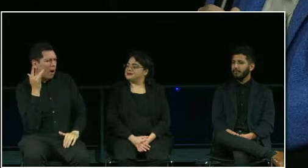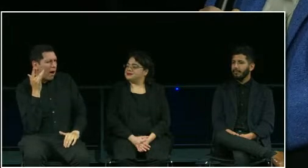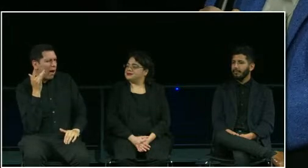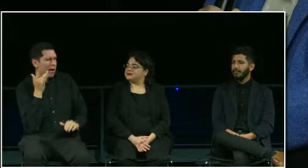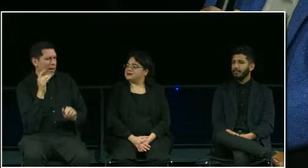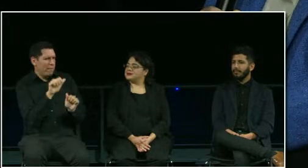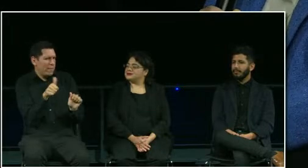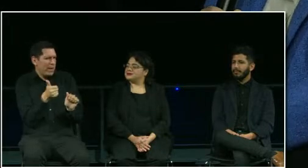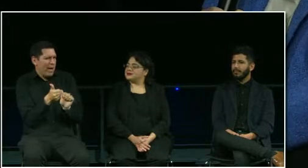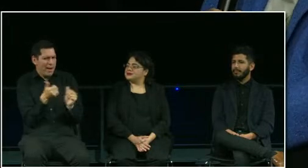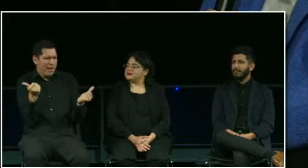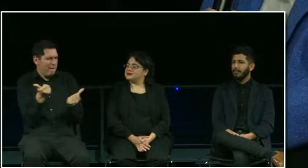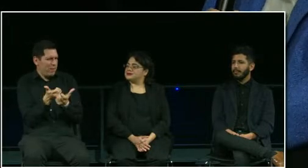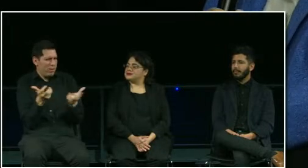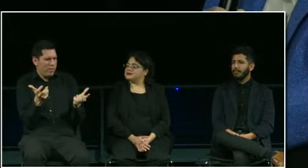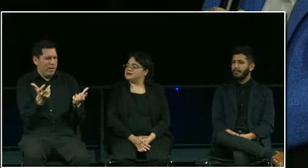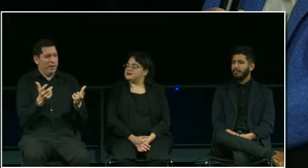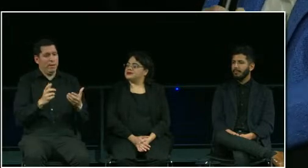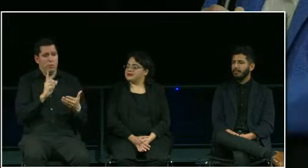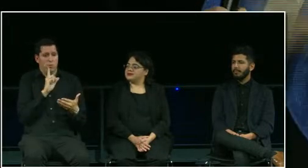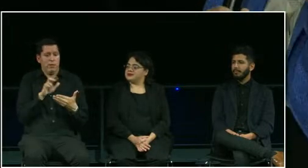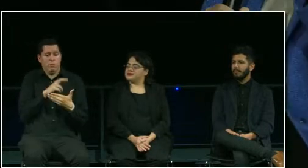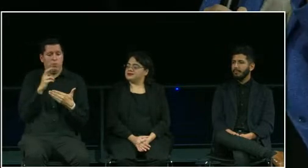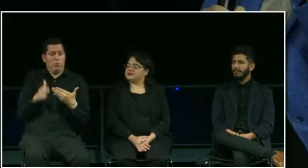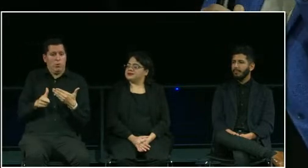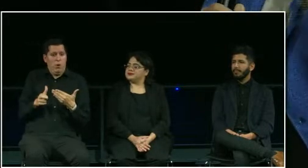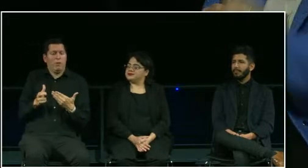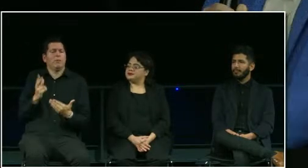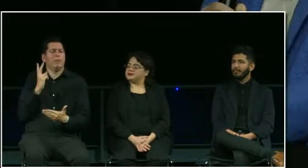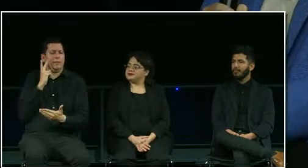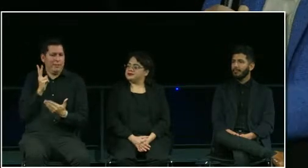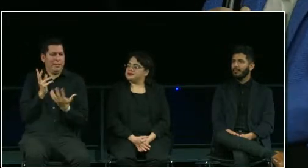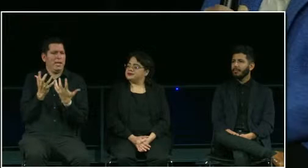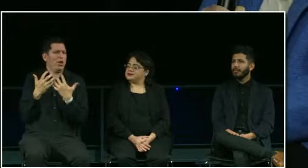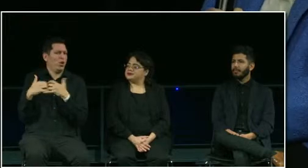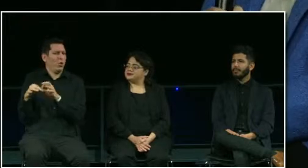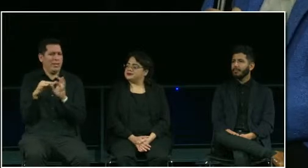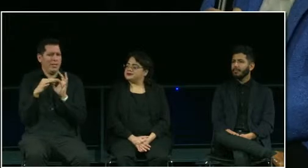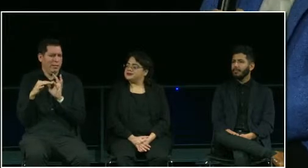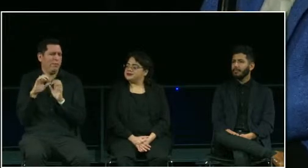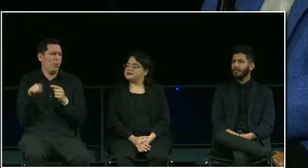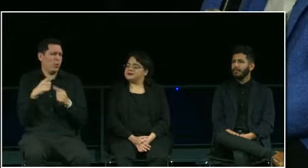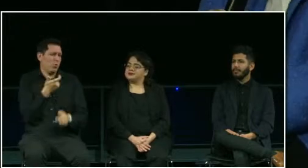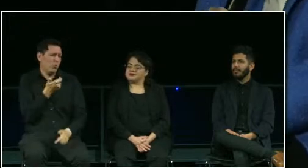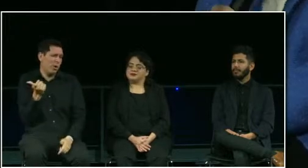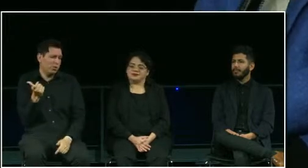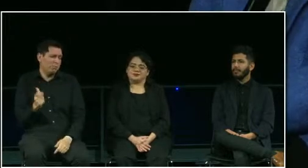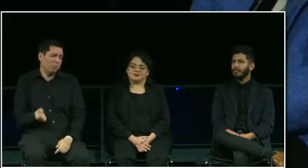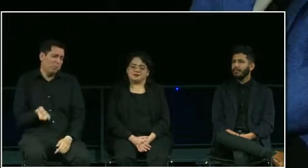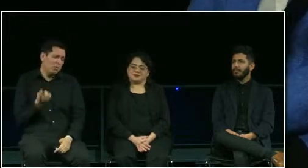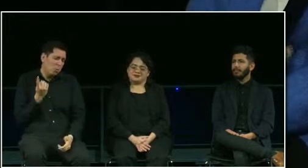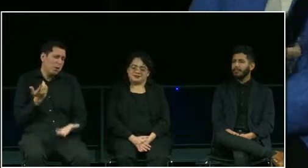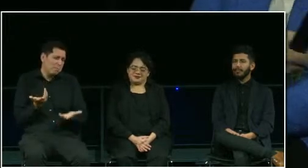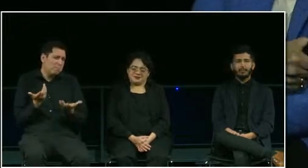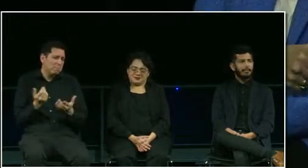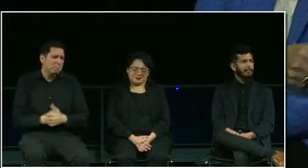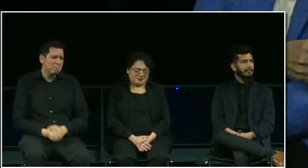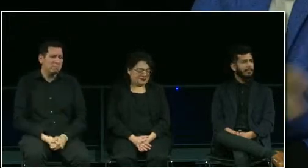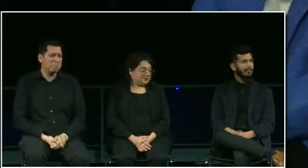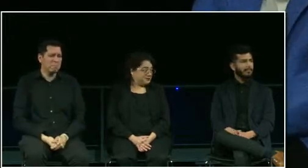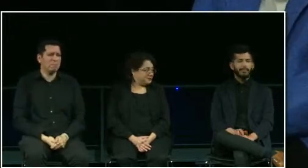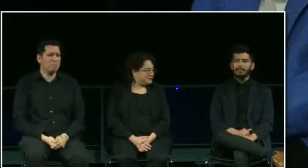looks, and as a result, I think you kind of, it feels cohesive when you watch it. So that was one. Cool. No. Cool.